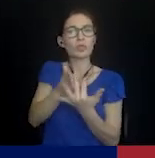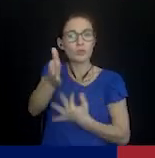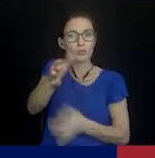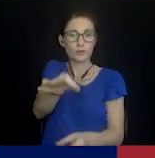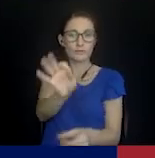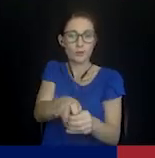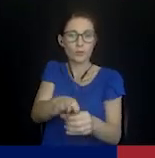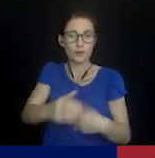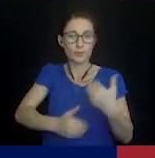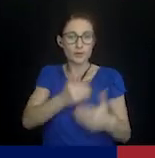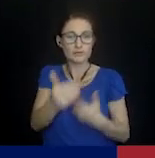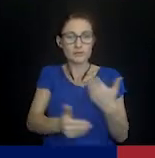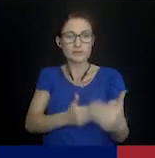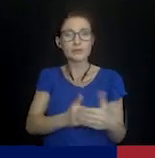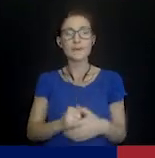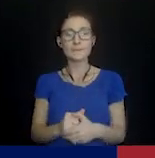voting.